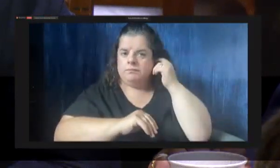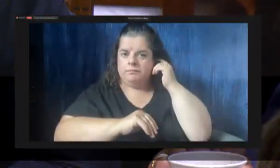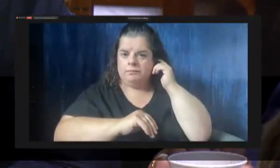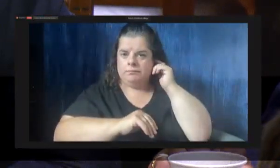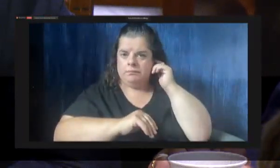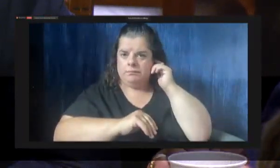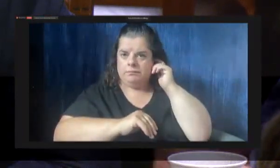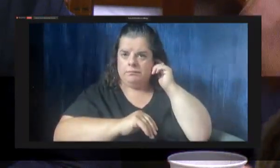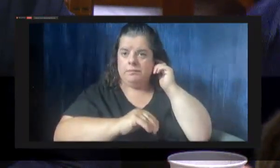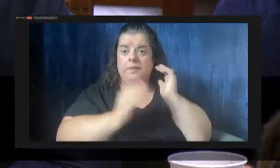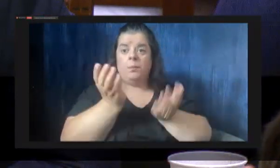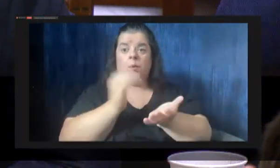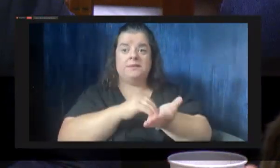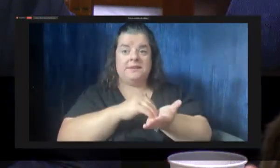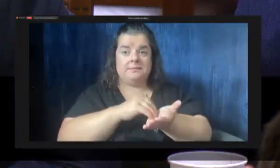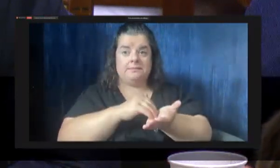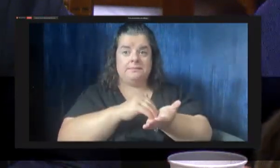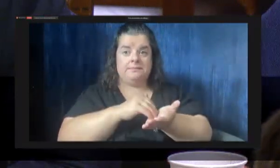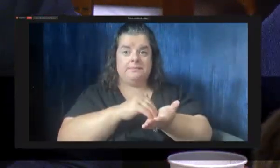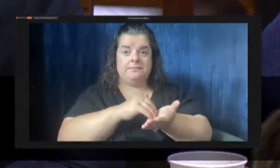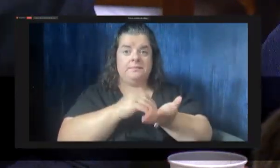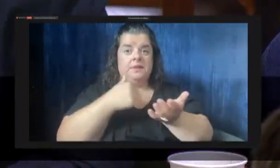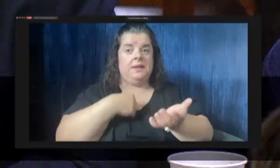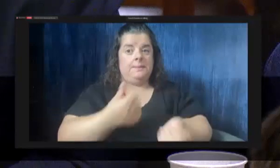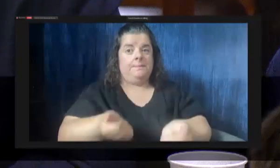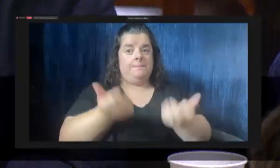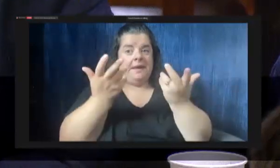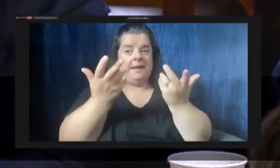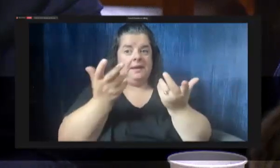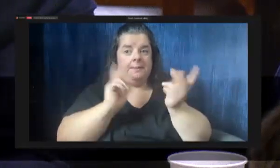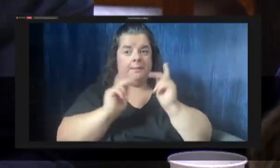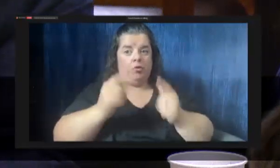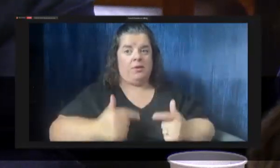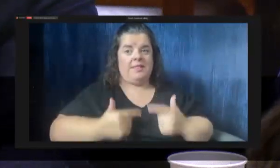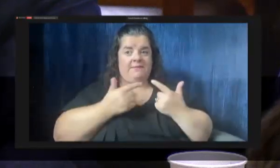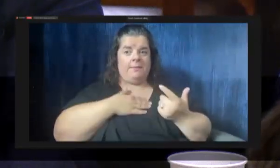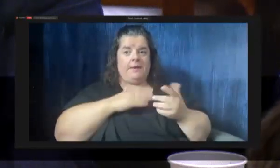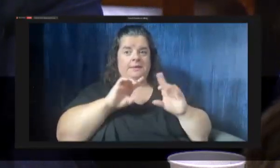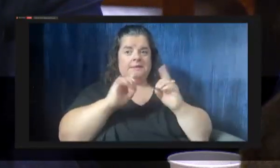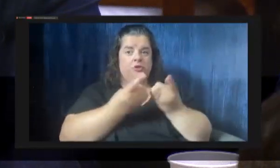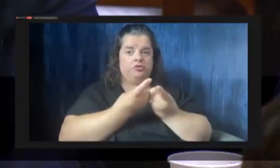Once again, I've had multiple residents reach out. Everyone